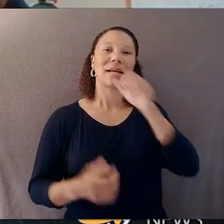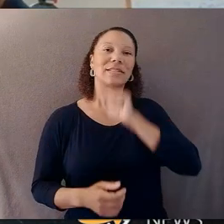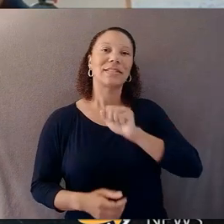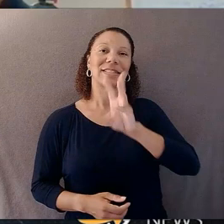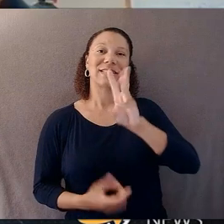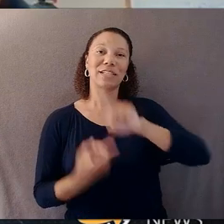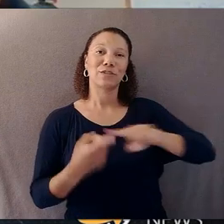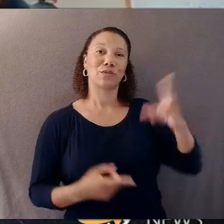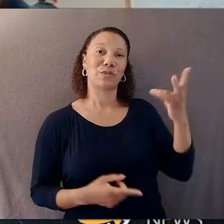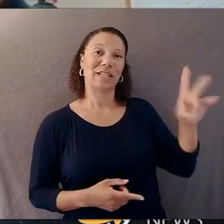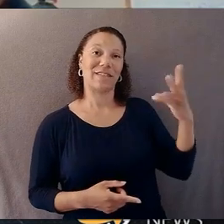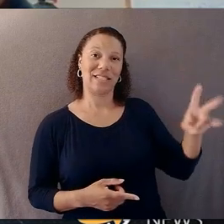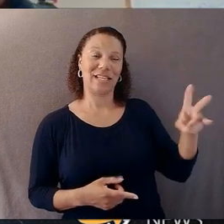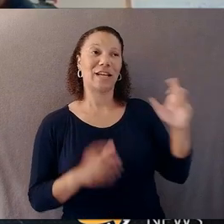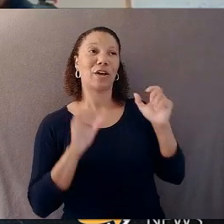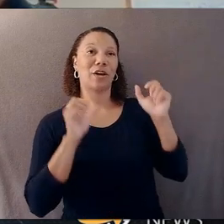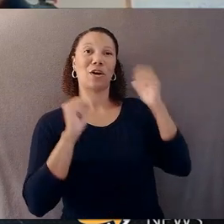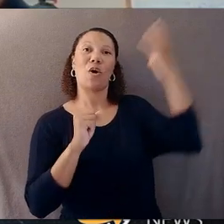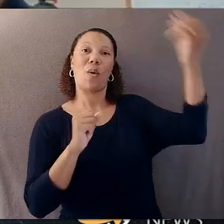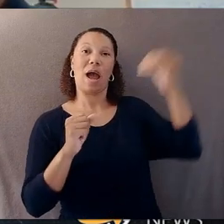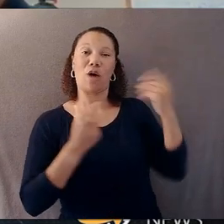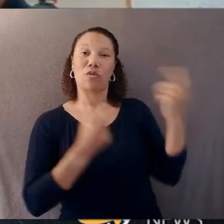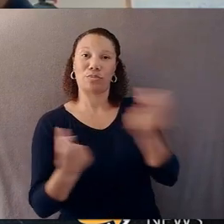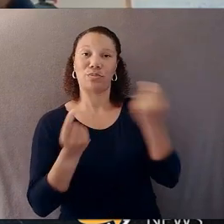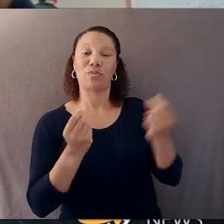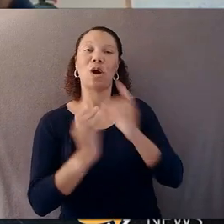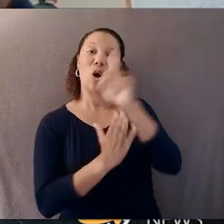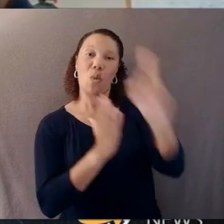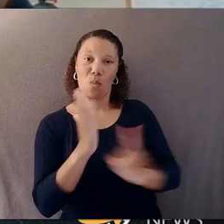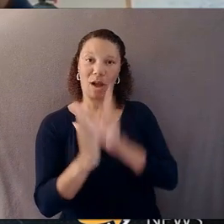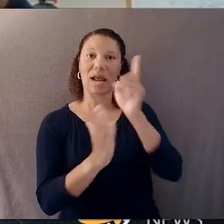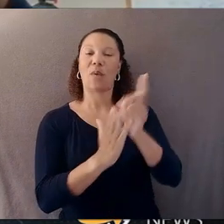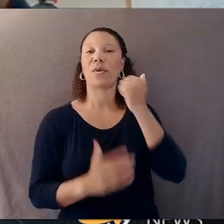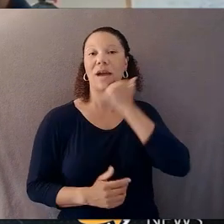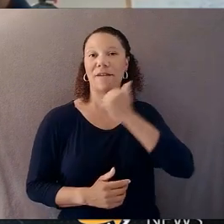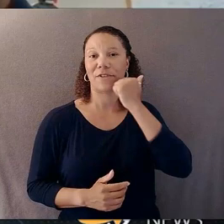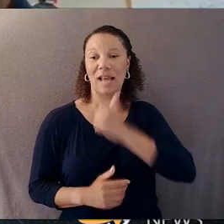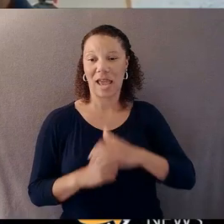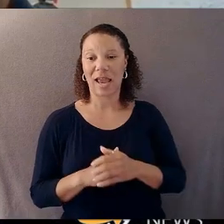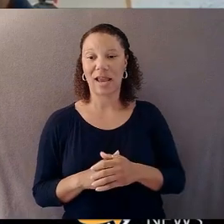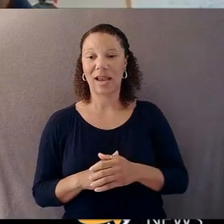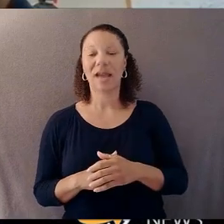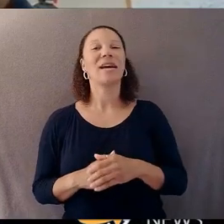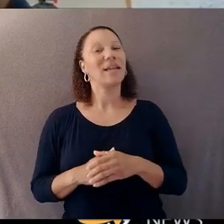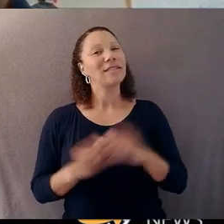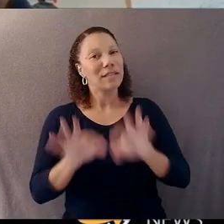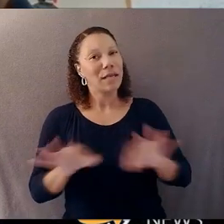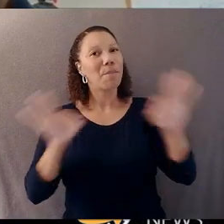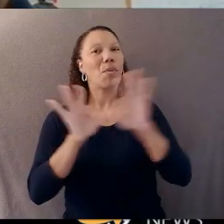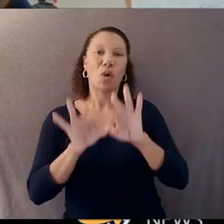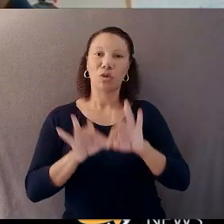hour every day in moderate to vigorous activity. So if it's safe for you to do so, get that heart rate up, sweat a